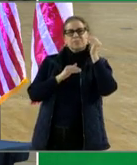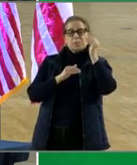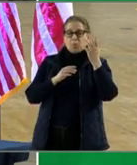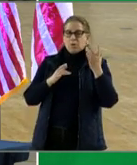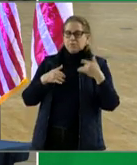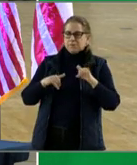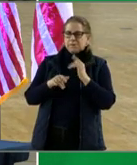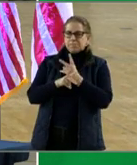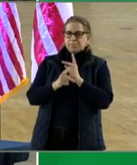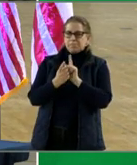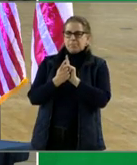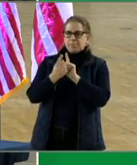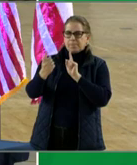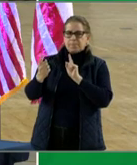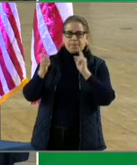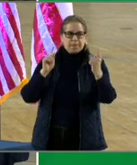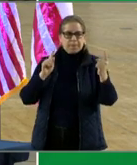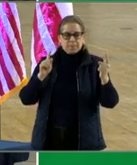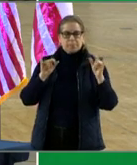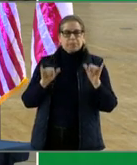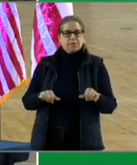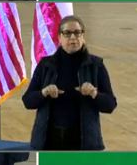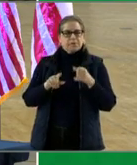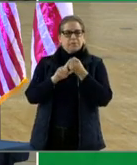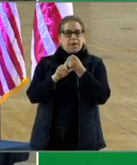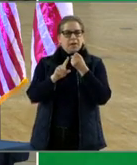when we talk about flattening the curve